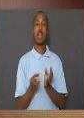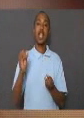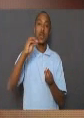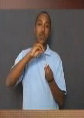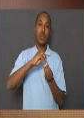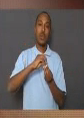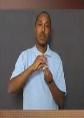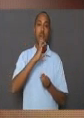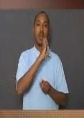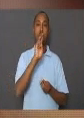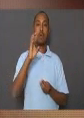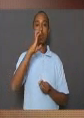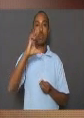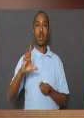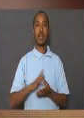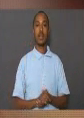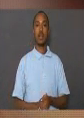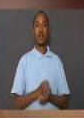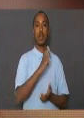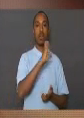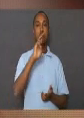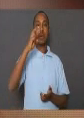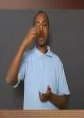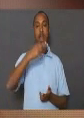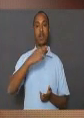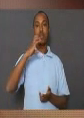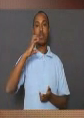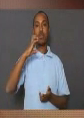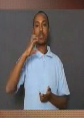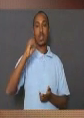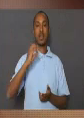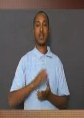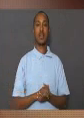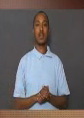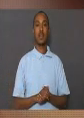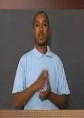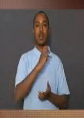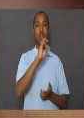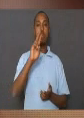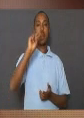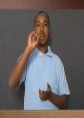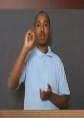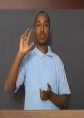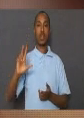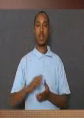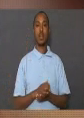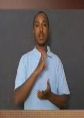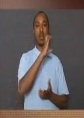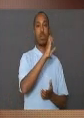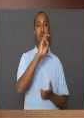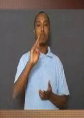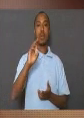include copper chloride, copper hydroxide, copper nitrate,